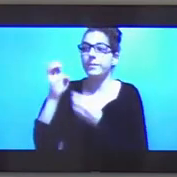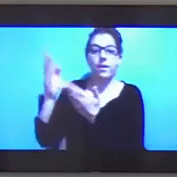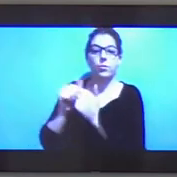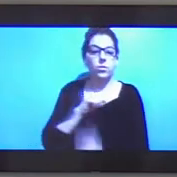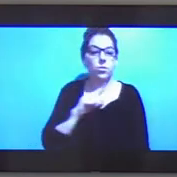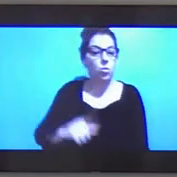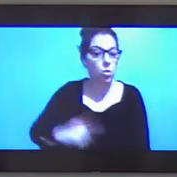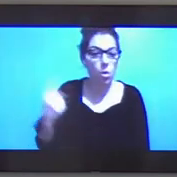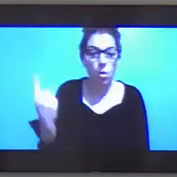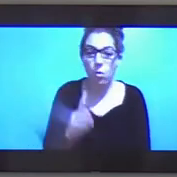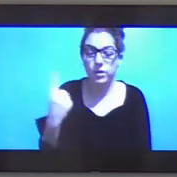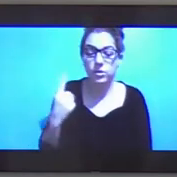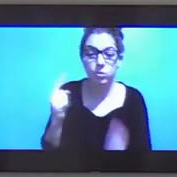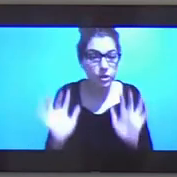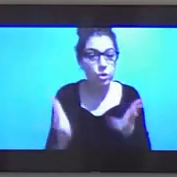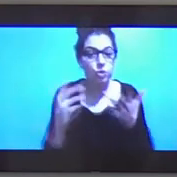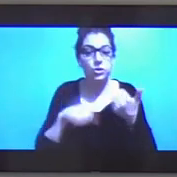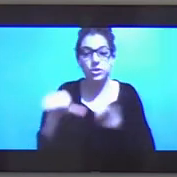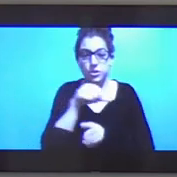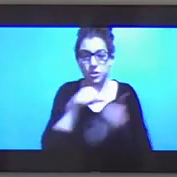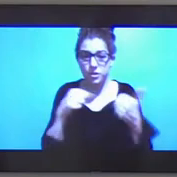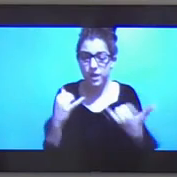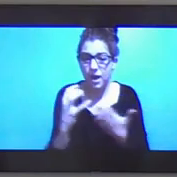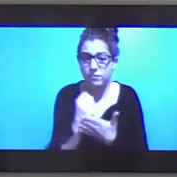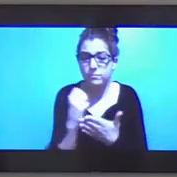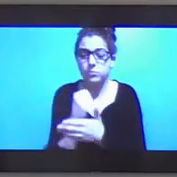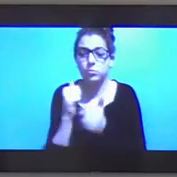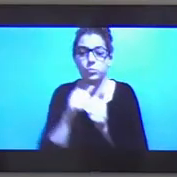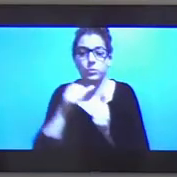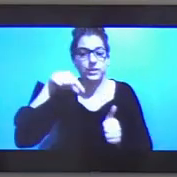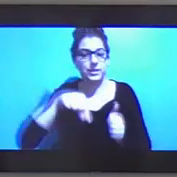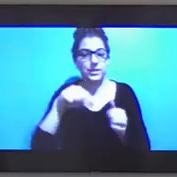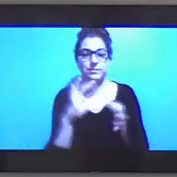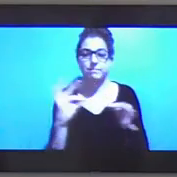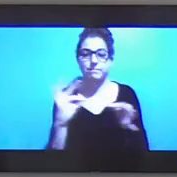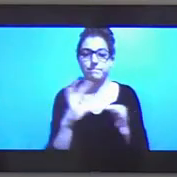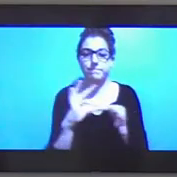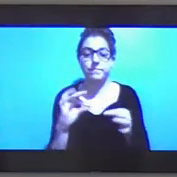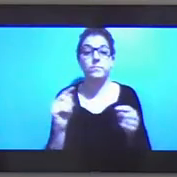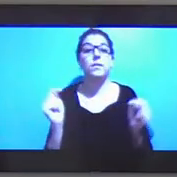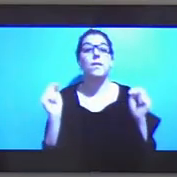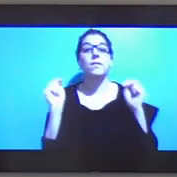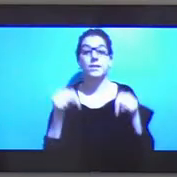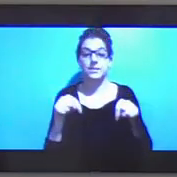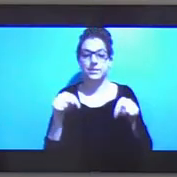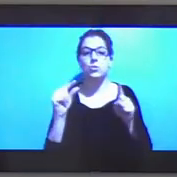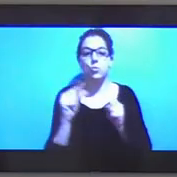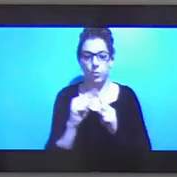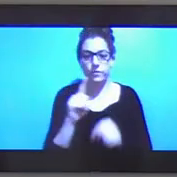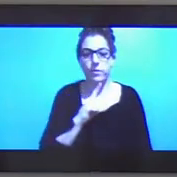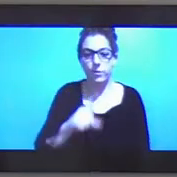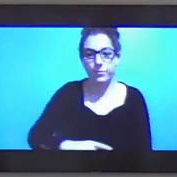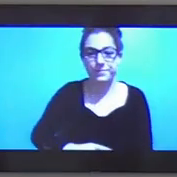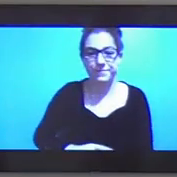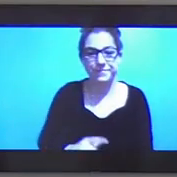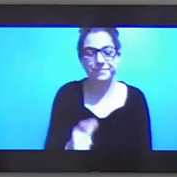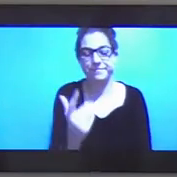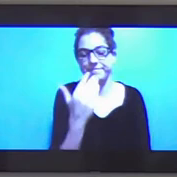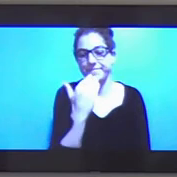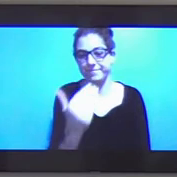Therefore, encourage one another with these words." This is the word of the Lord. Thanks be to